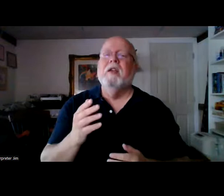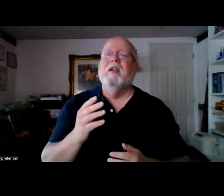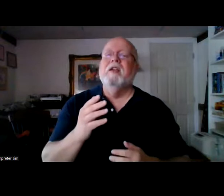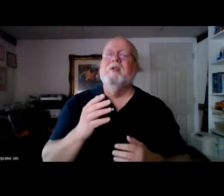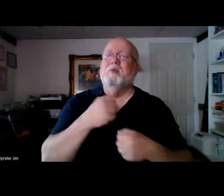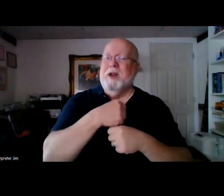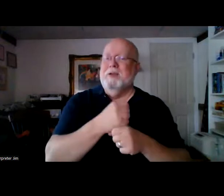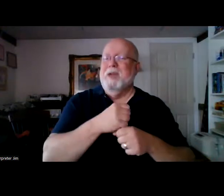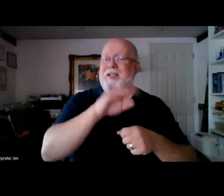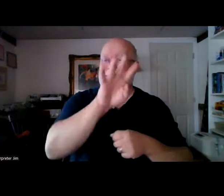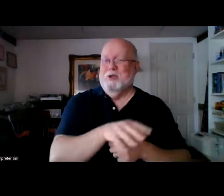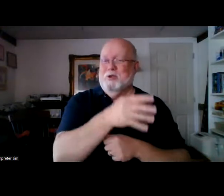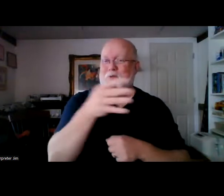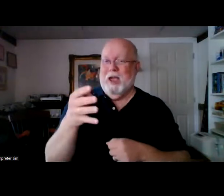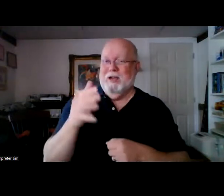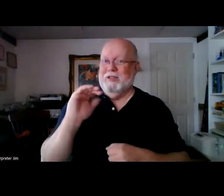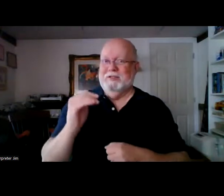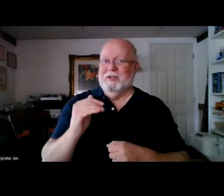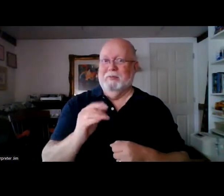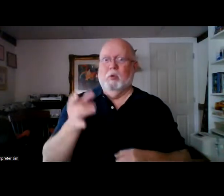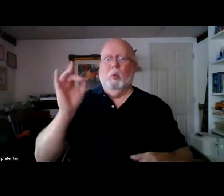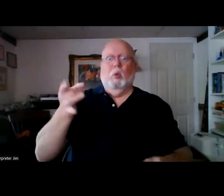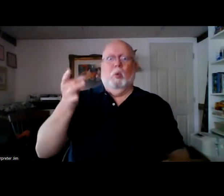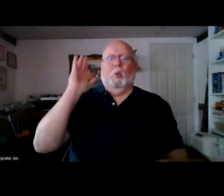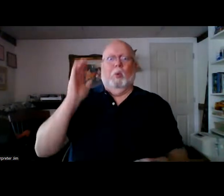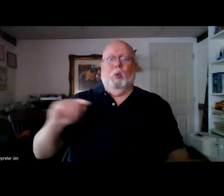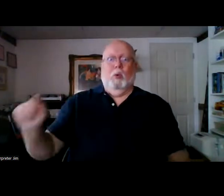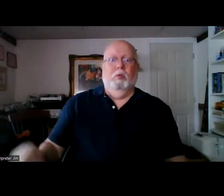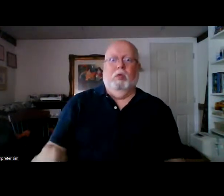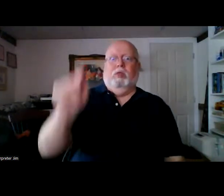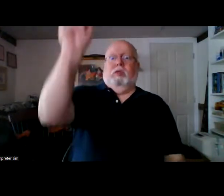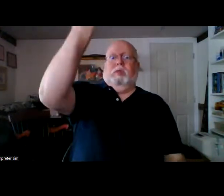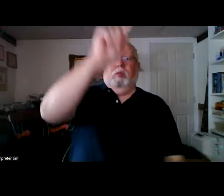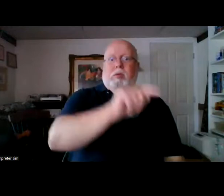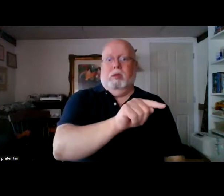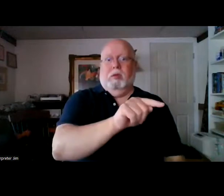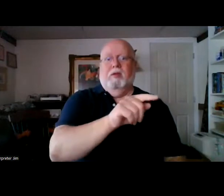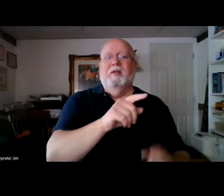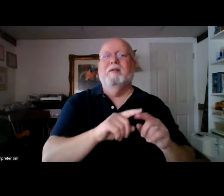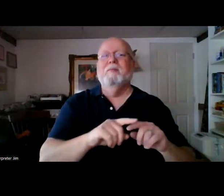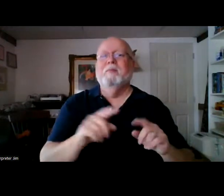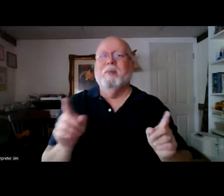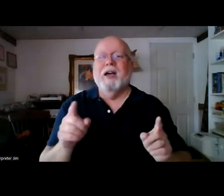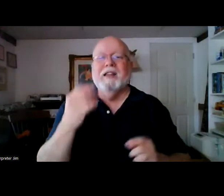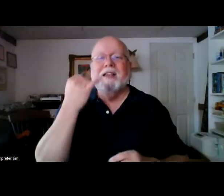striking because I really focused in. If you look at the scale, if I went back to the slide, it's from